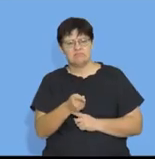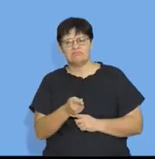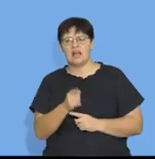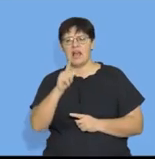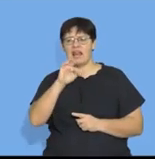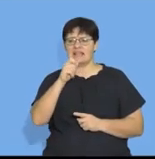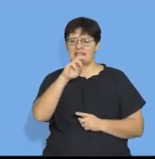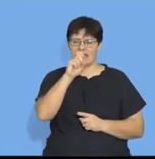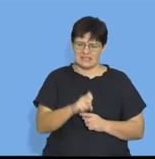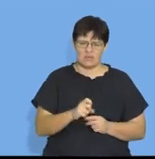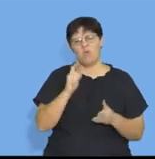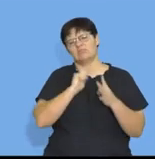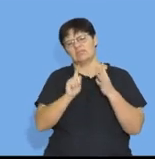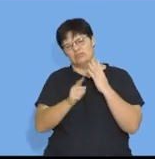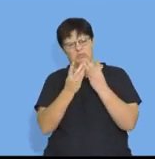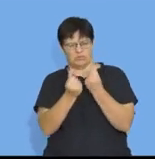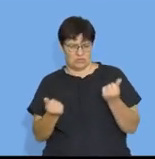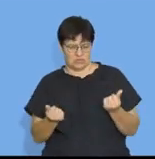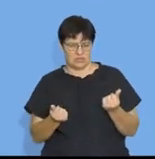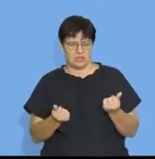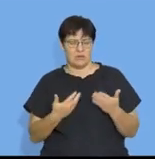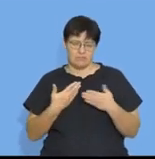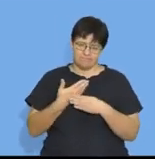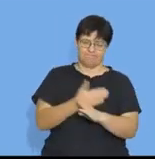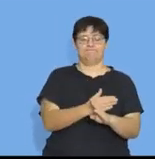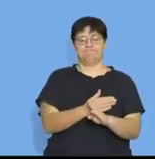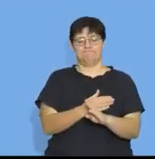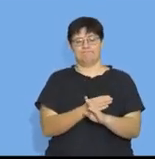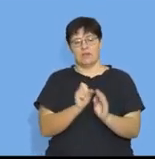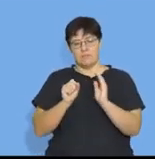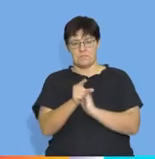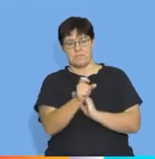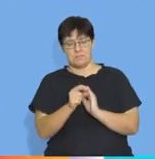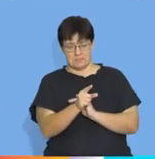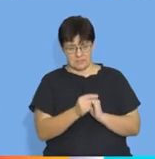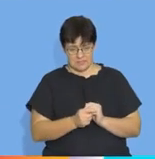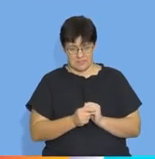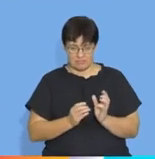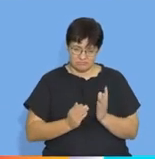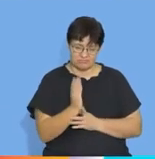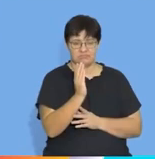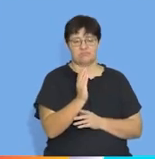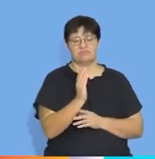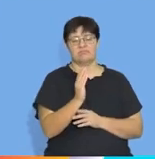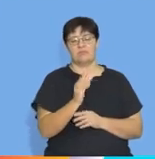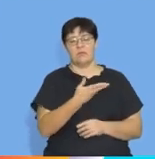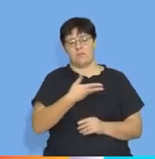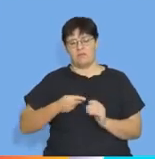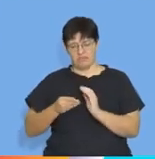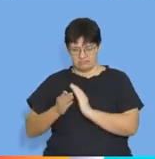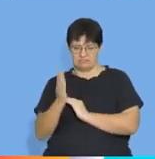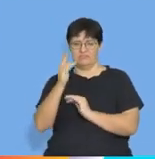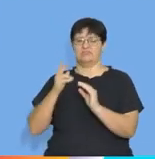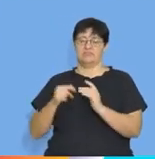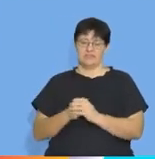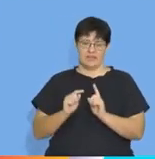are essentially latex or different materials that are produced to prevent the release of semen into the